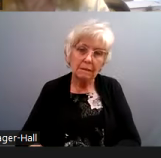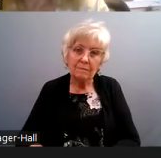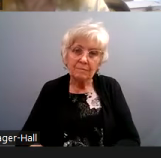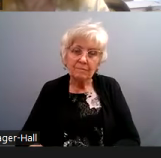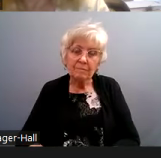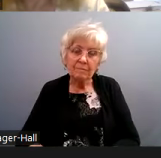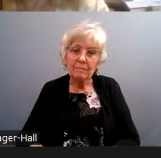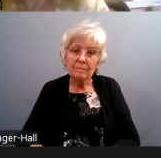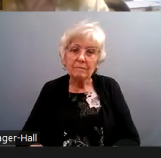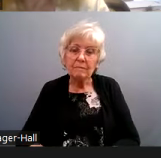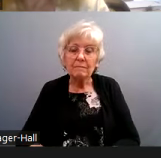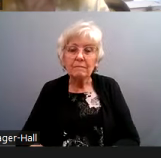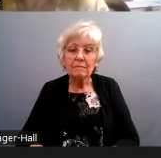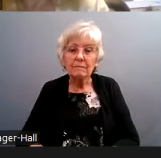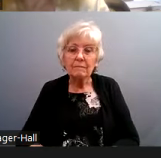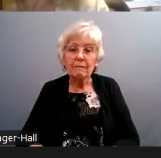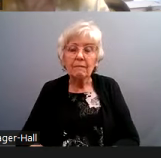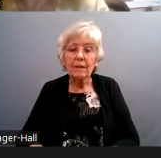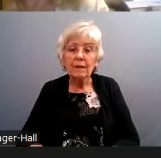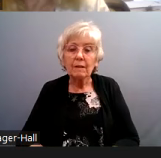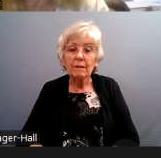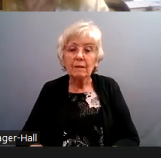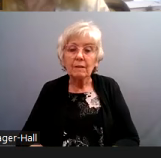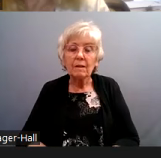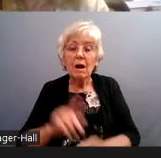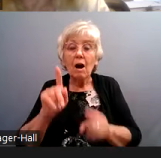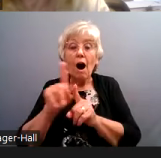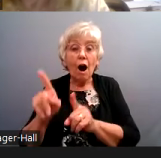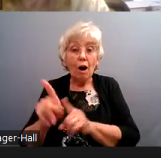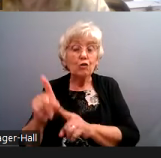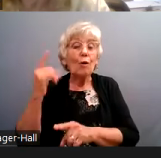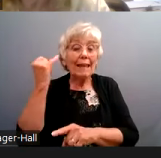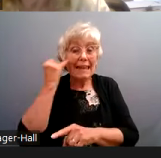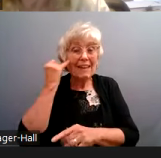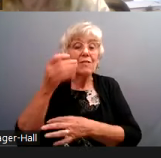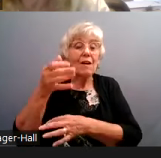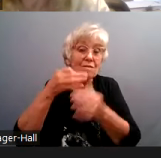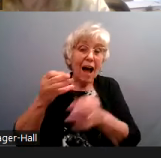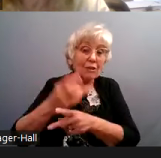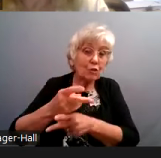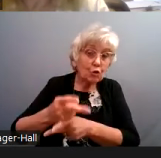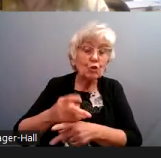And so we're gonna also, if the fosters agree to take on